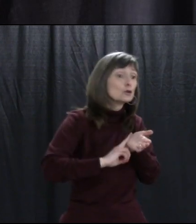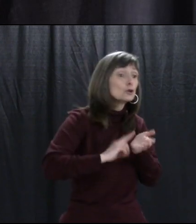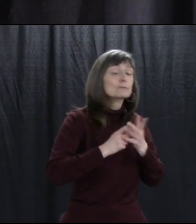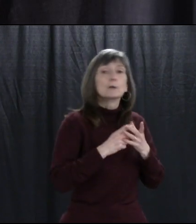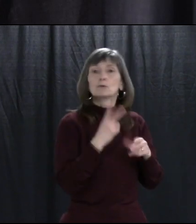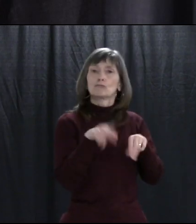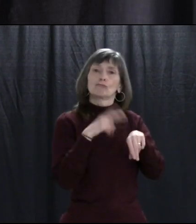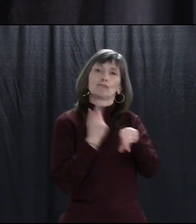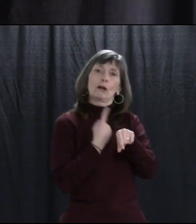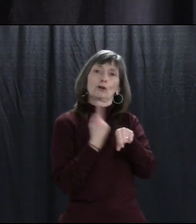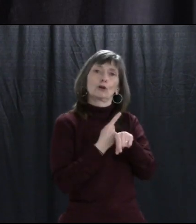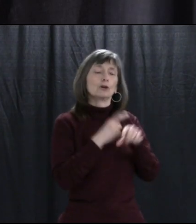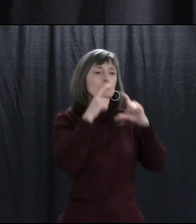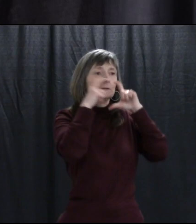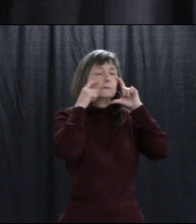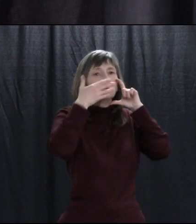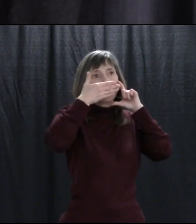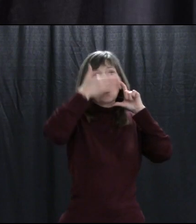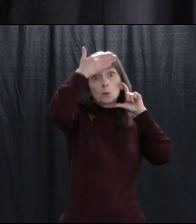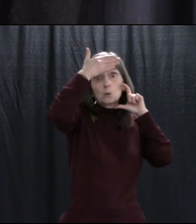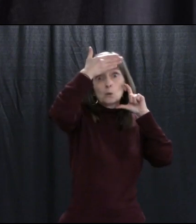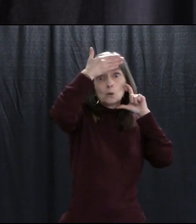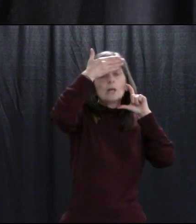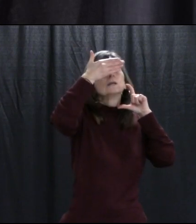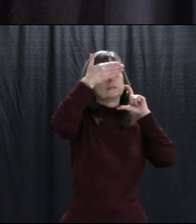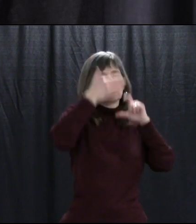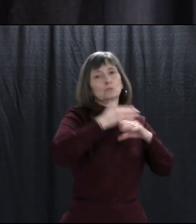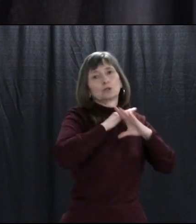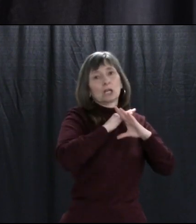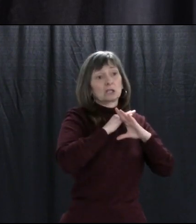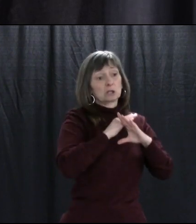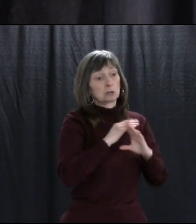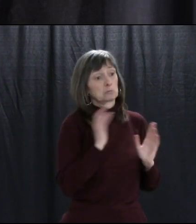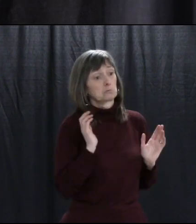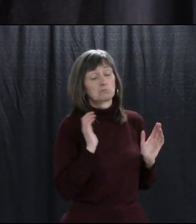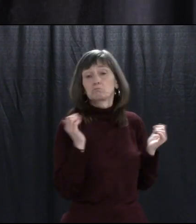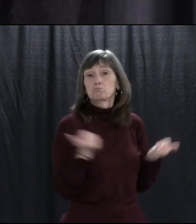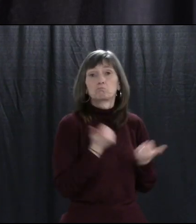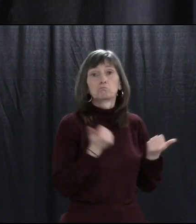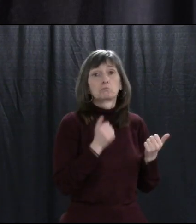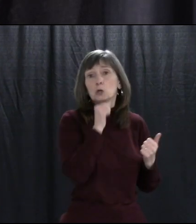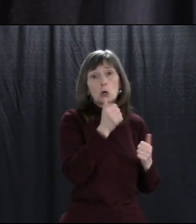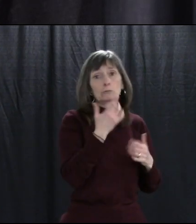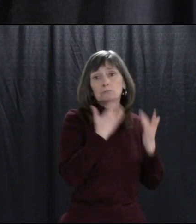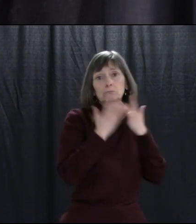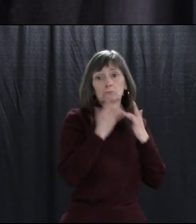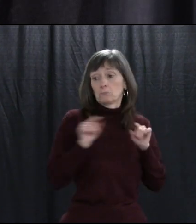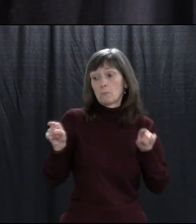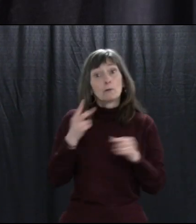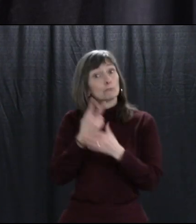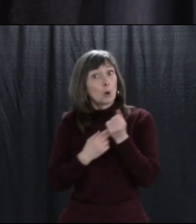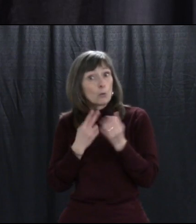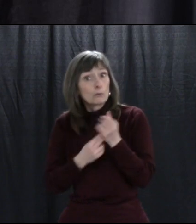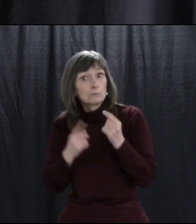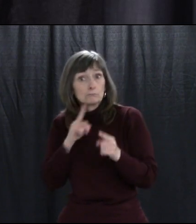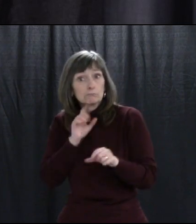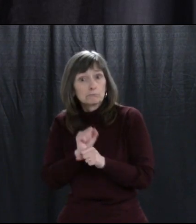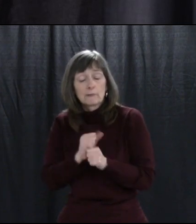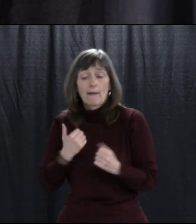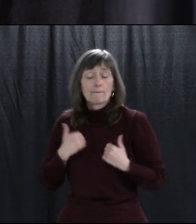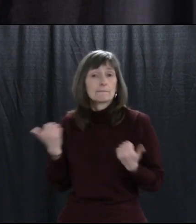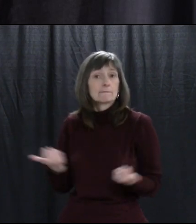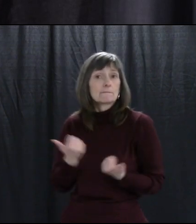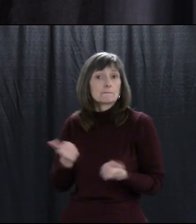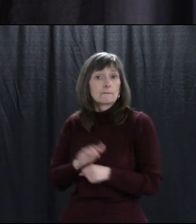surgical face mask and shield, and we are not aware of shortages in either area. As I said earlier on, we're getting our